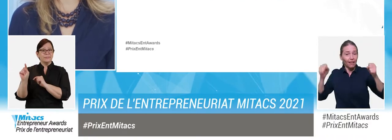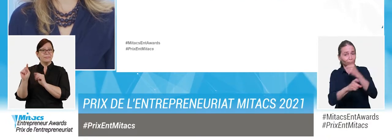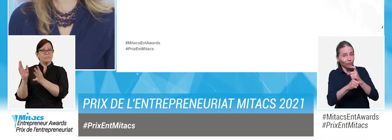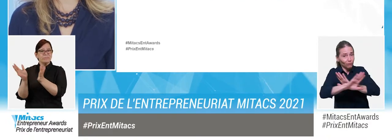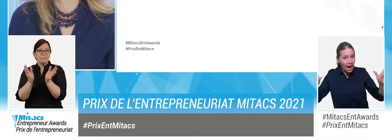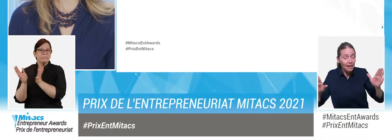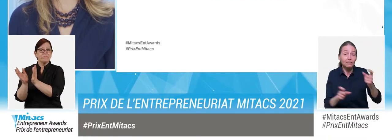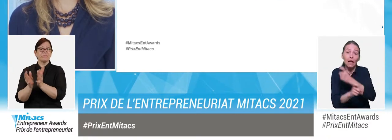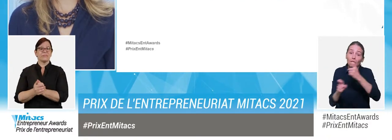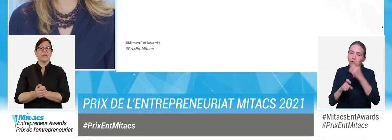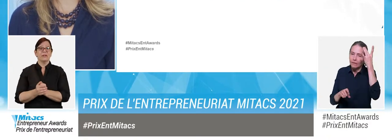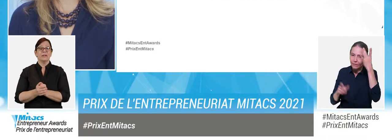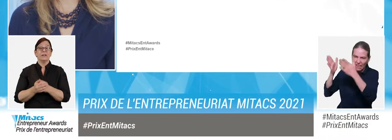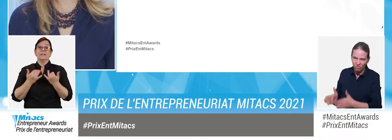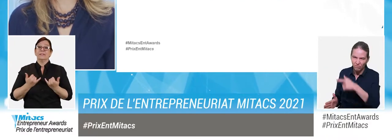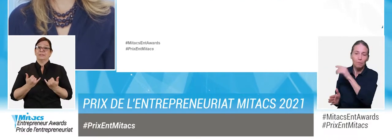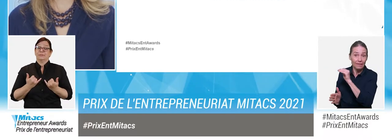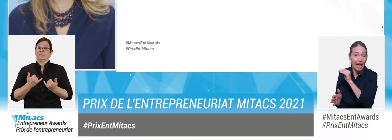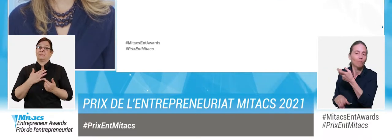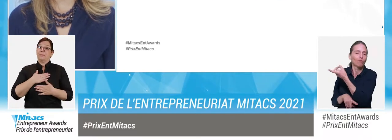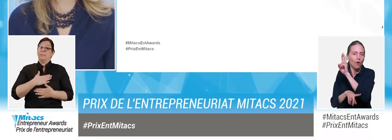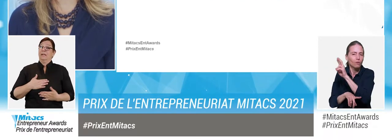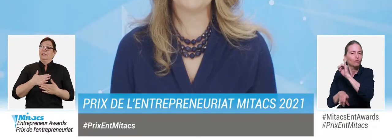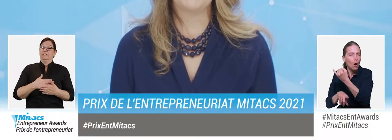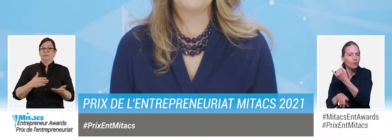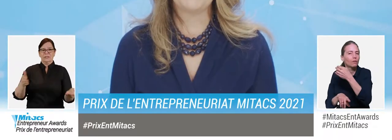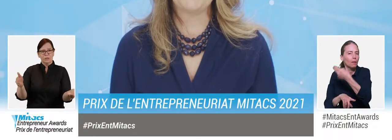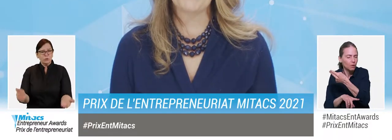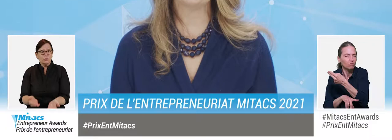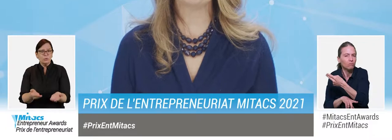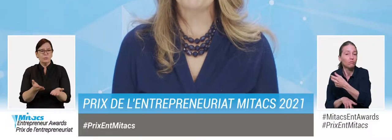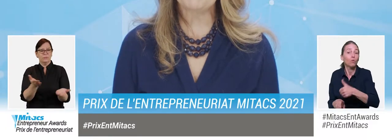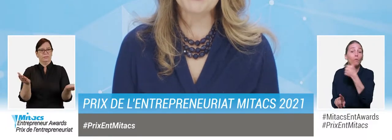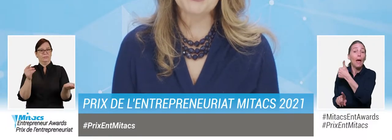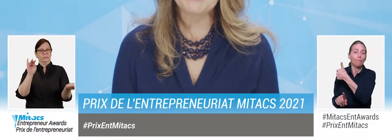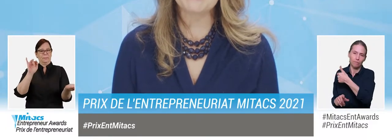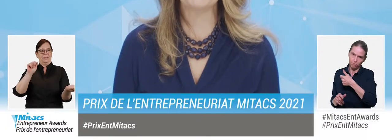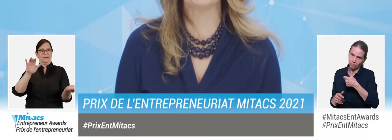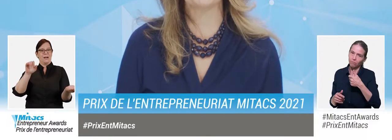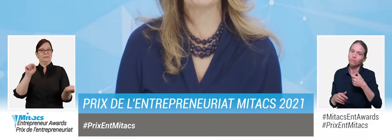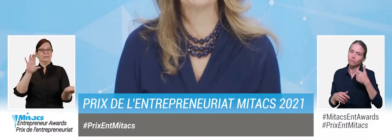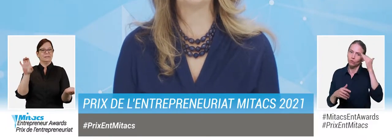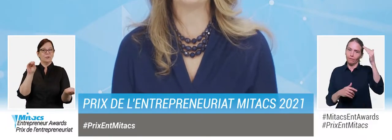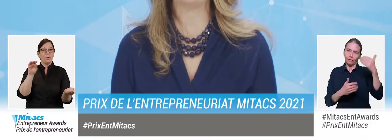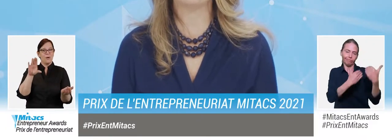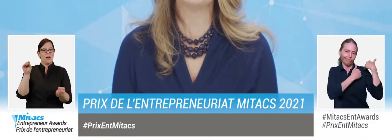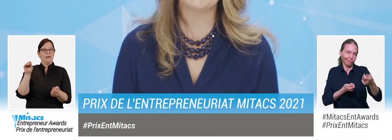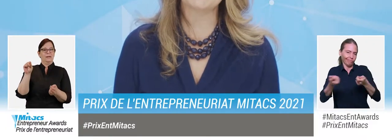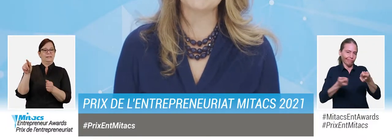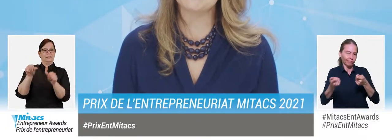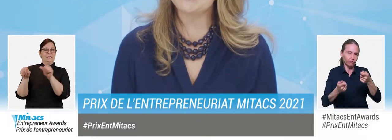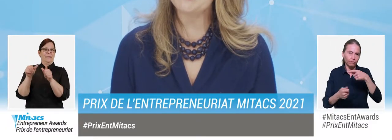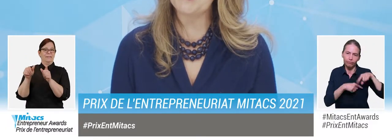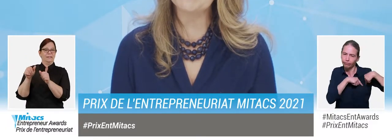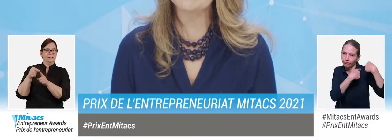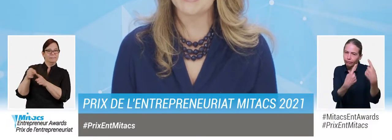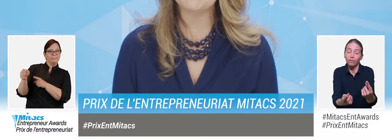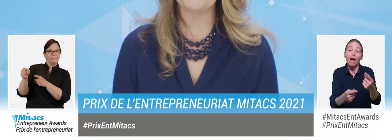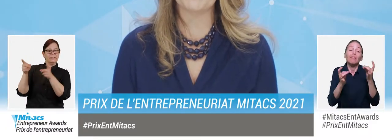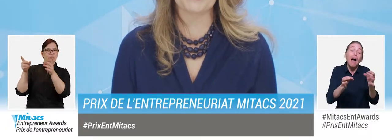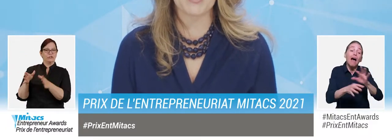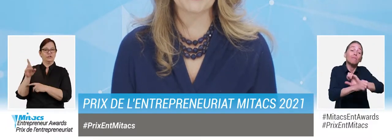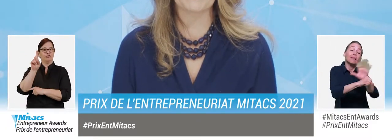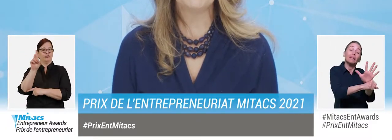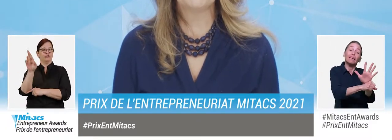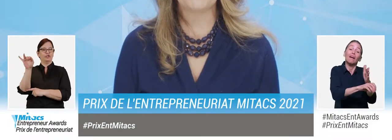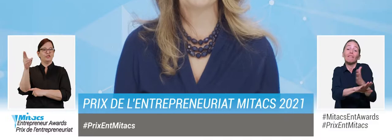en utilisant le mot-clé que prix entre Mitacs. And now it's my pleasure to introduce you to Mitacs' CEO and